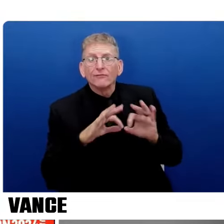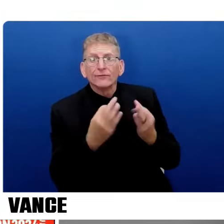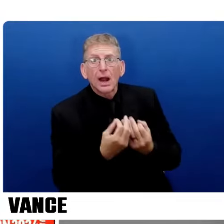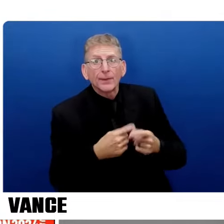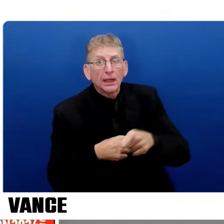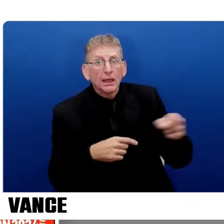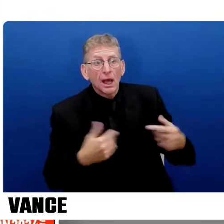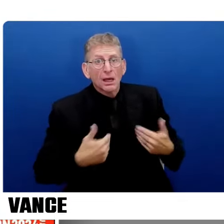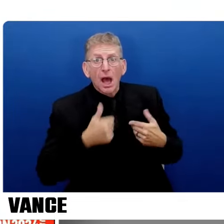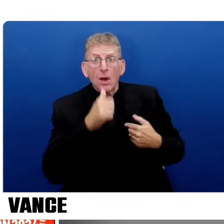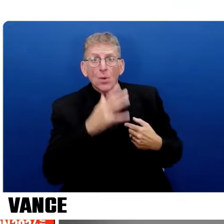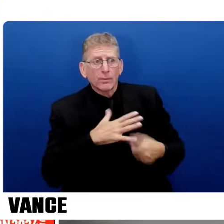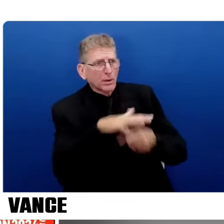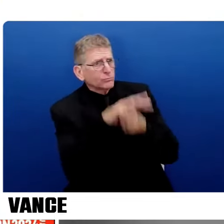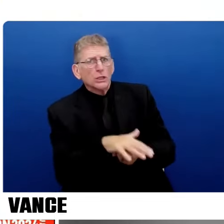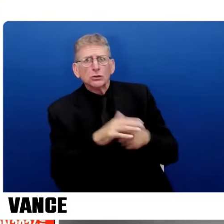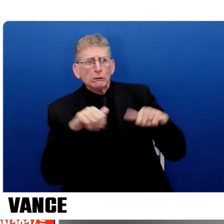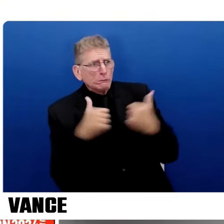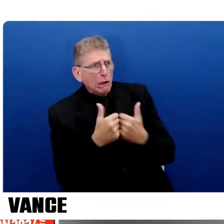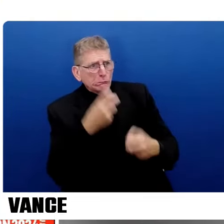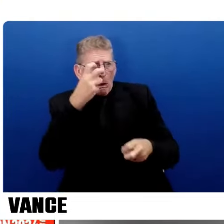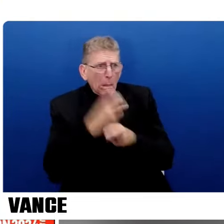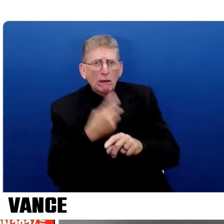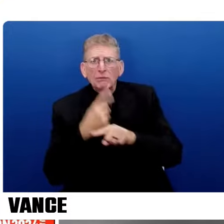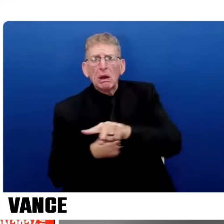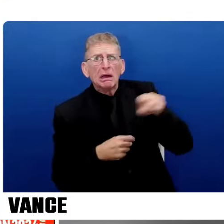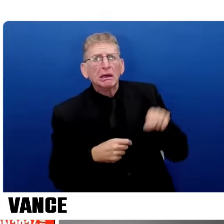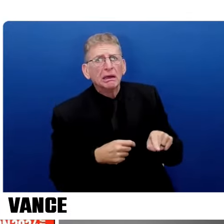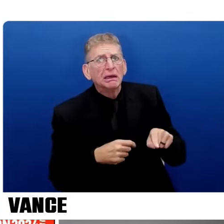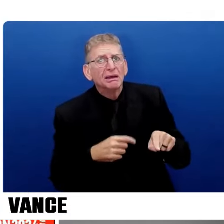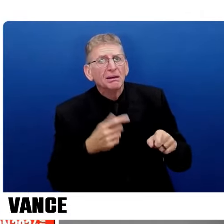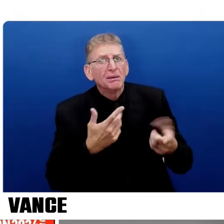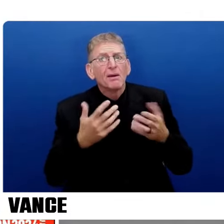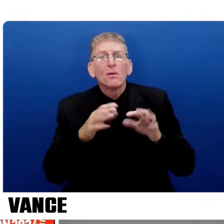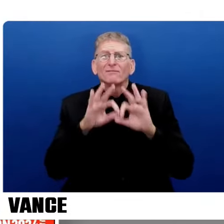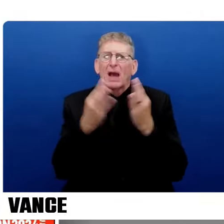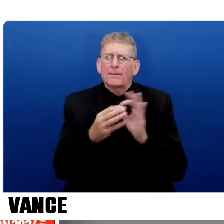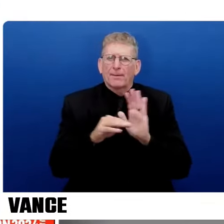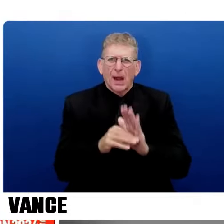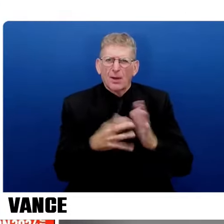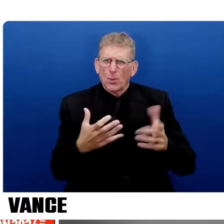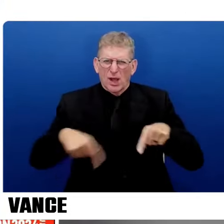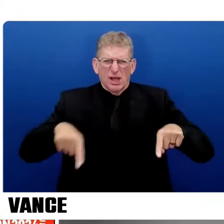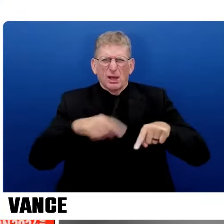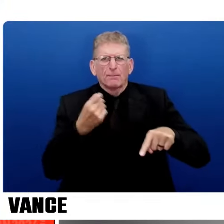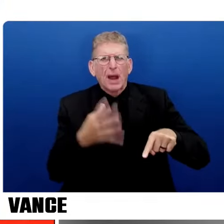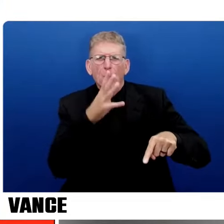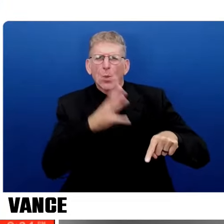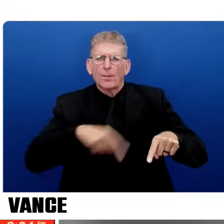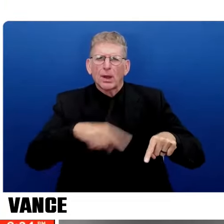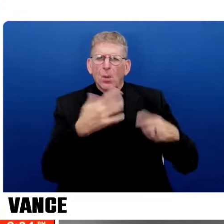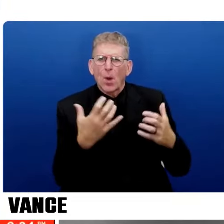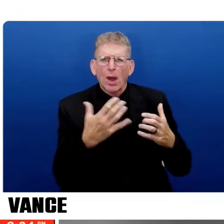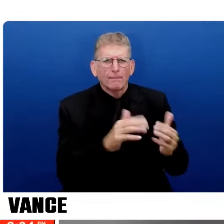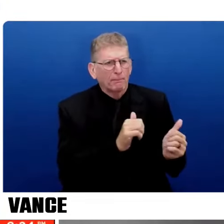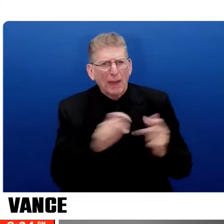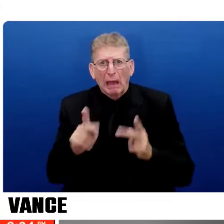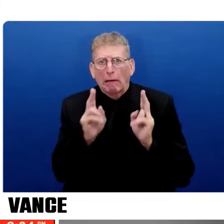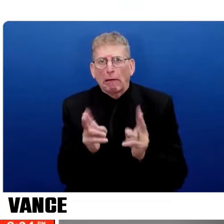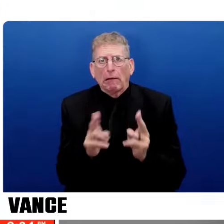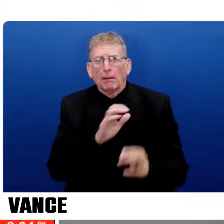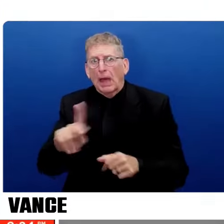choose the family model they want. A lot of young women would like to go back to work immediately. Some would like to spend a little time home with the kids. Some would like to spend longer at home with the kids.